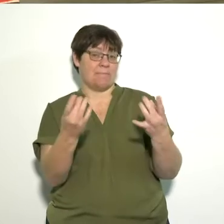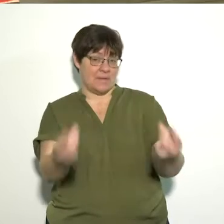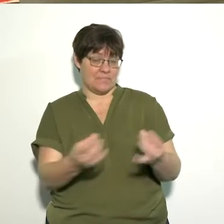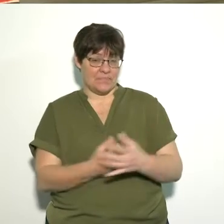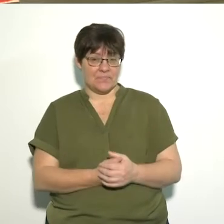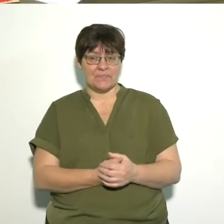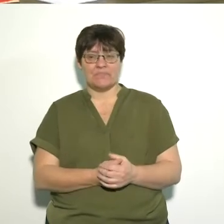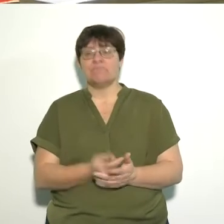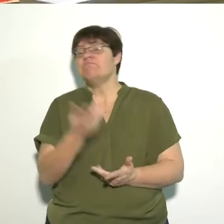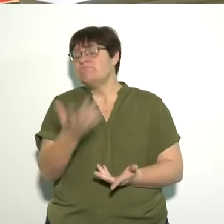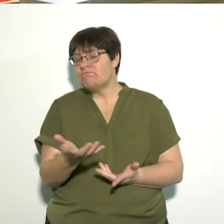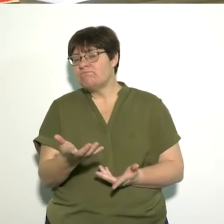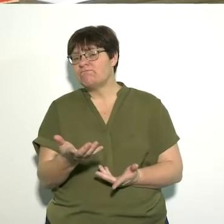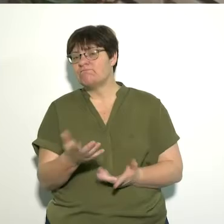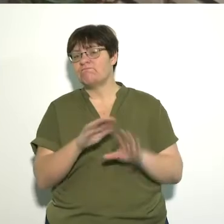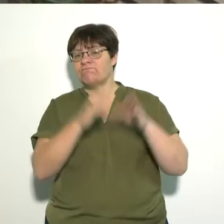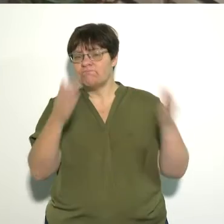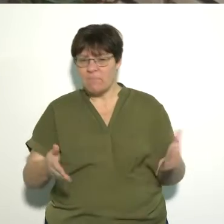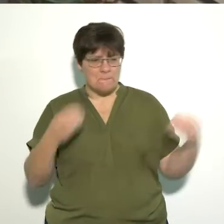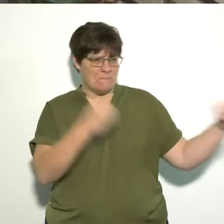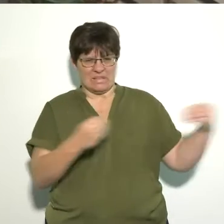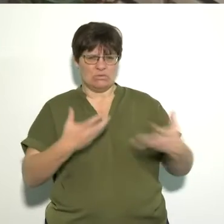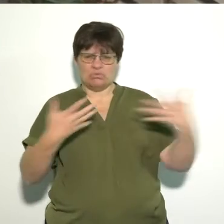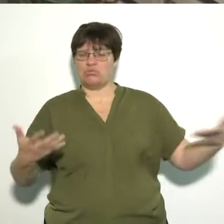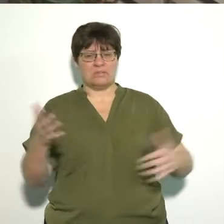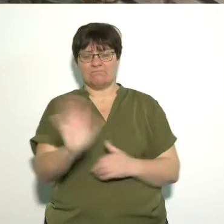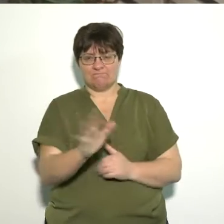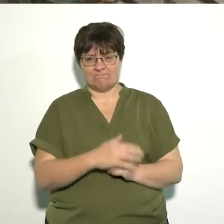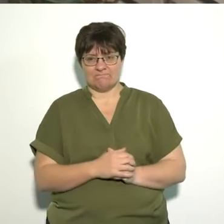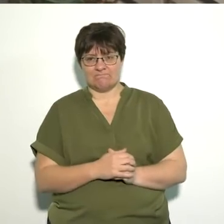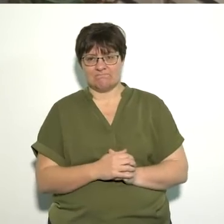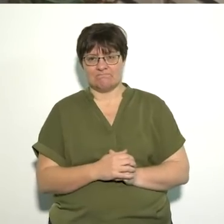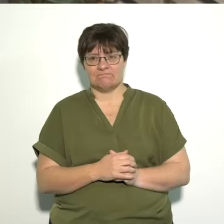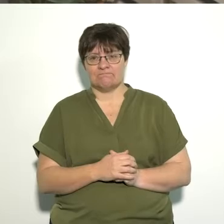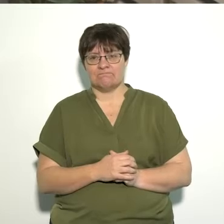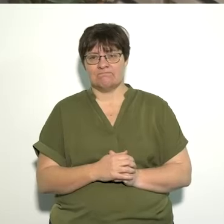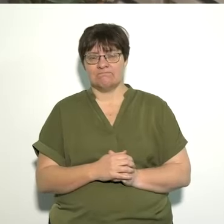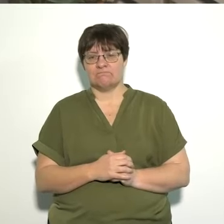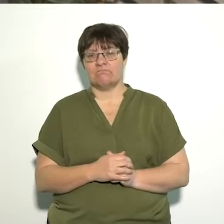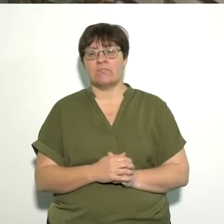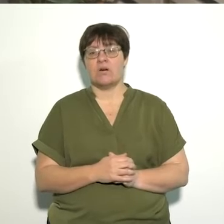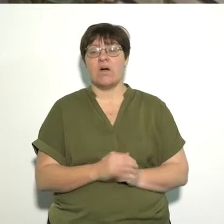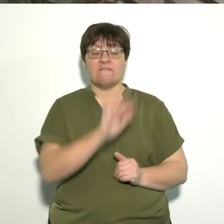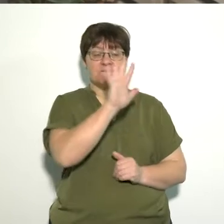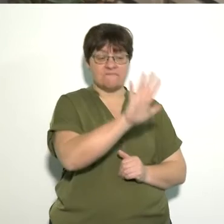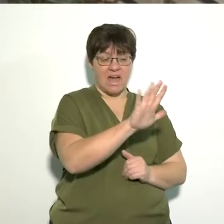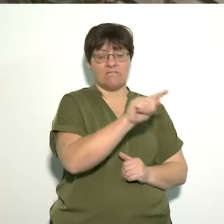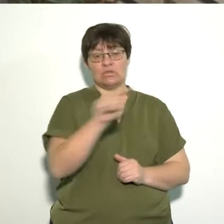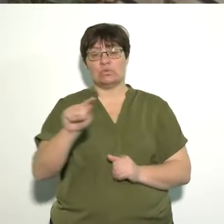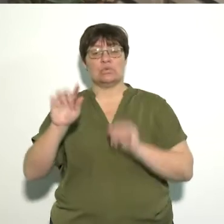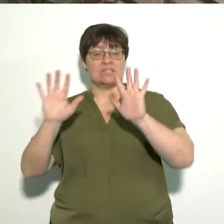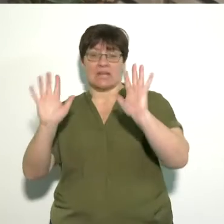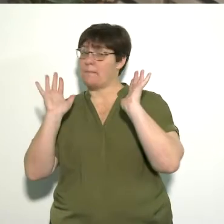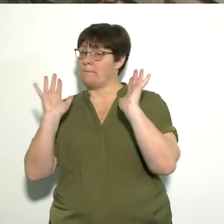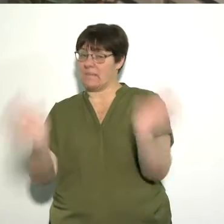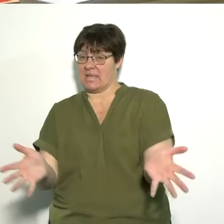Now, I didn't want to make our table too busy today, so I only chose the numbers from 5 to 10.